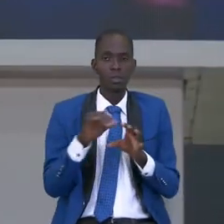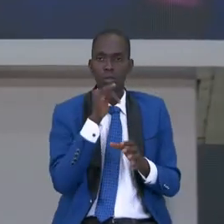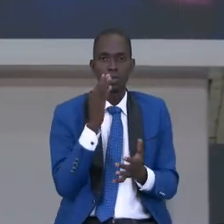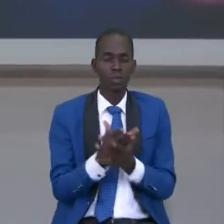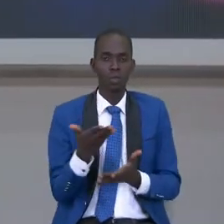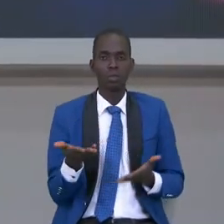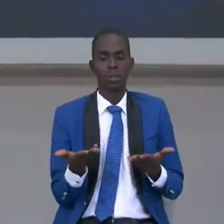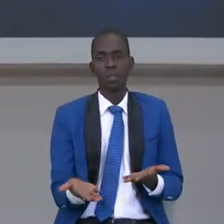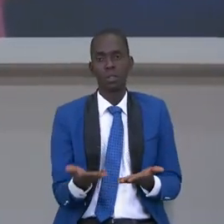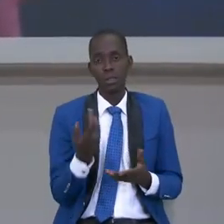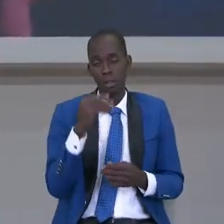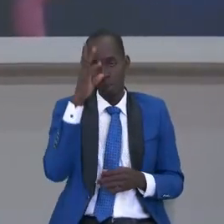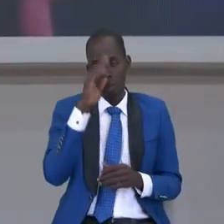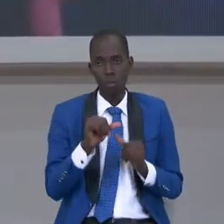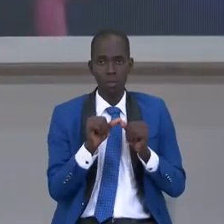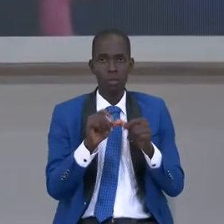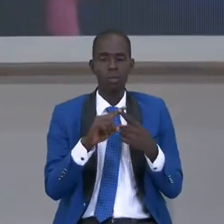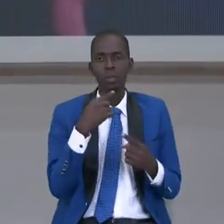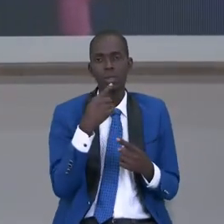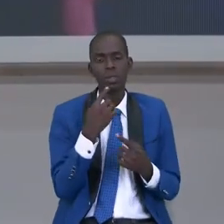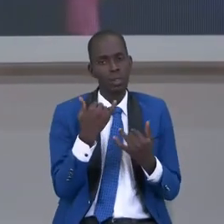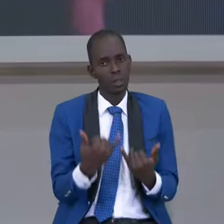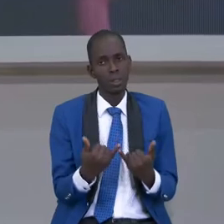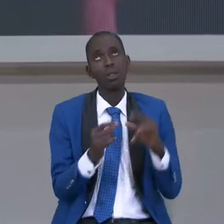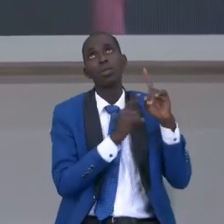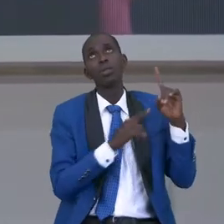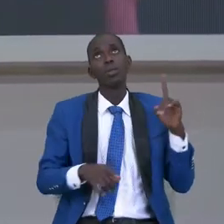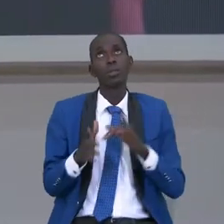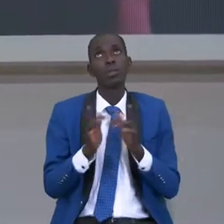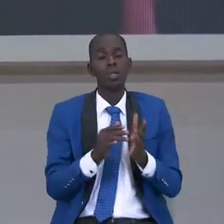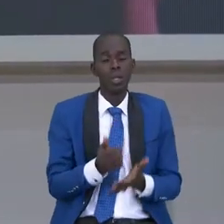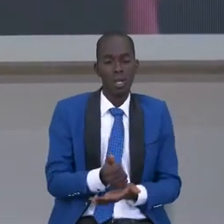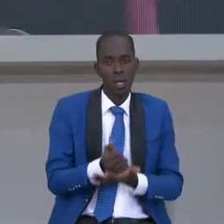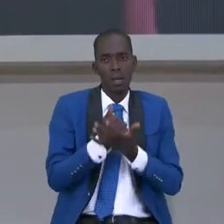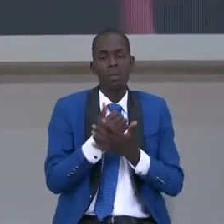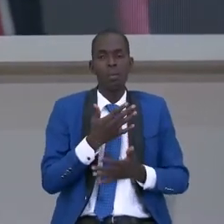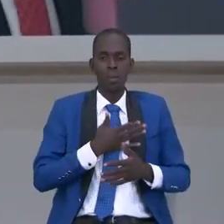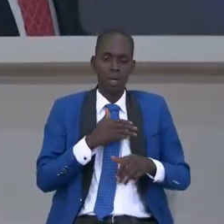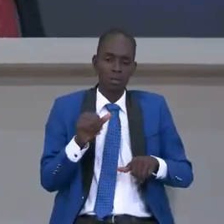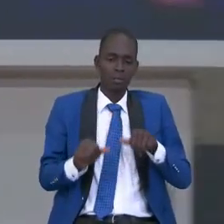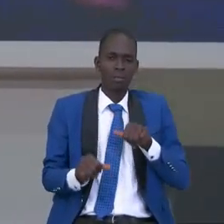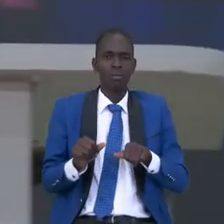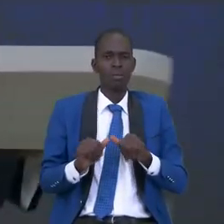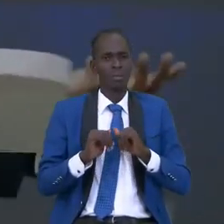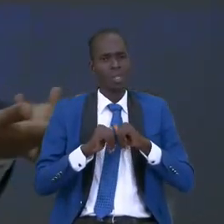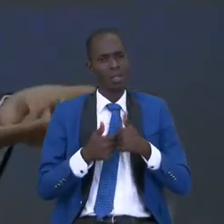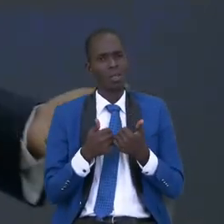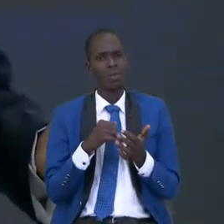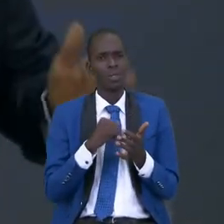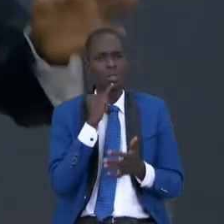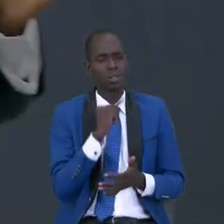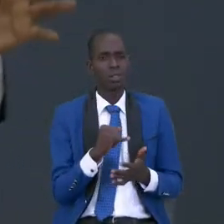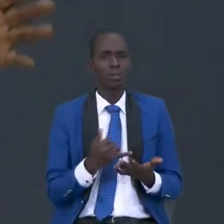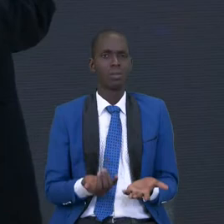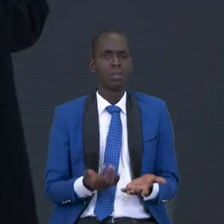said, help thou mine unbelief. How is it somebody can